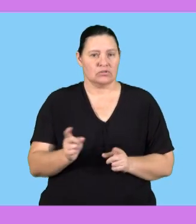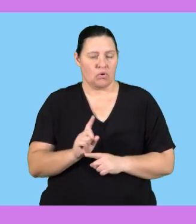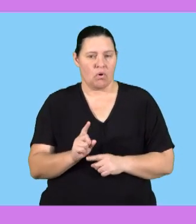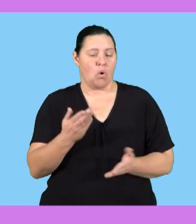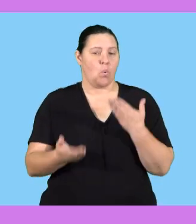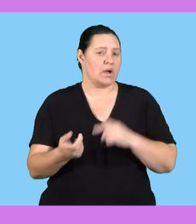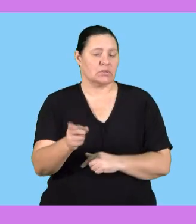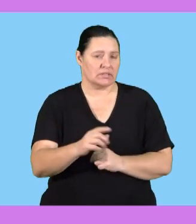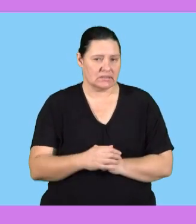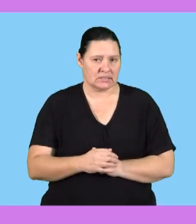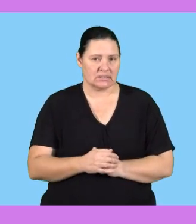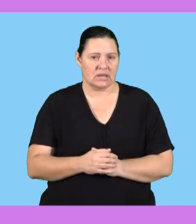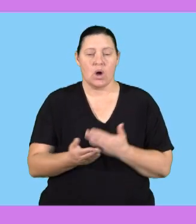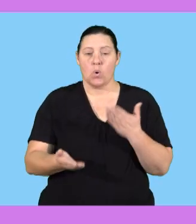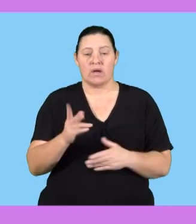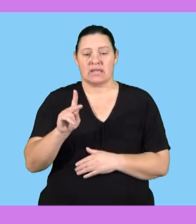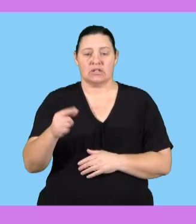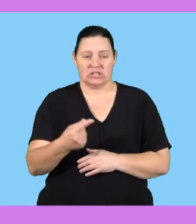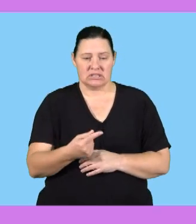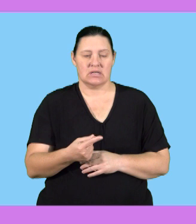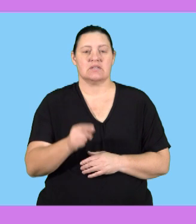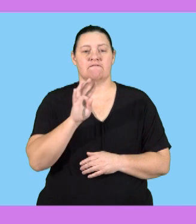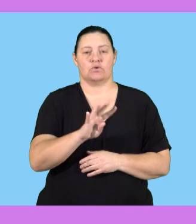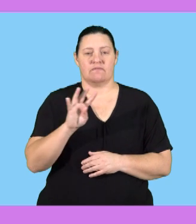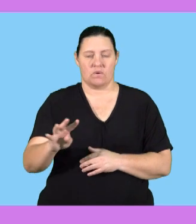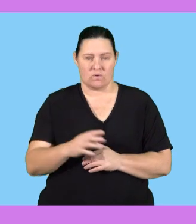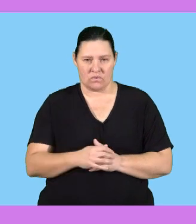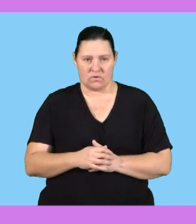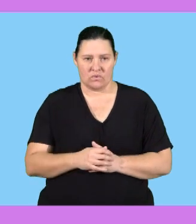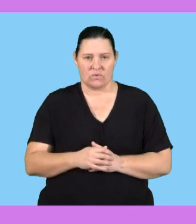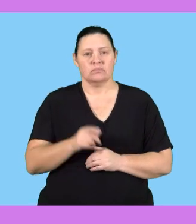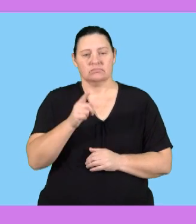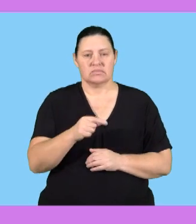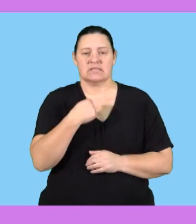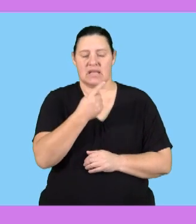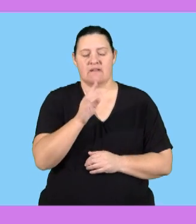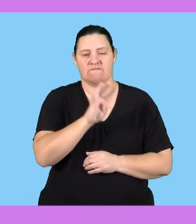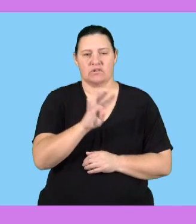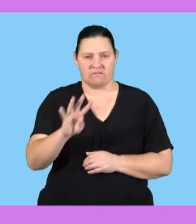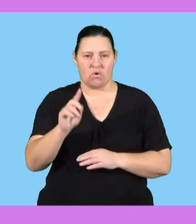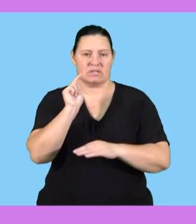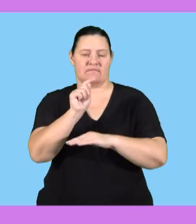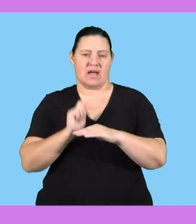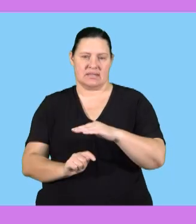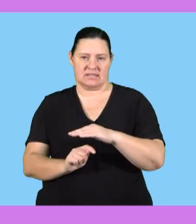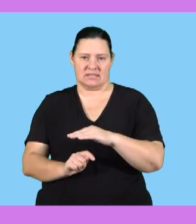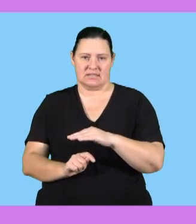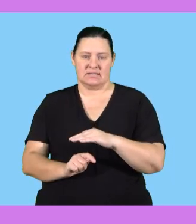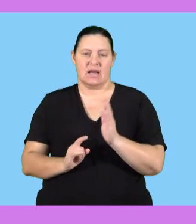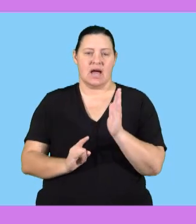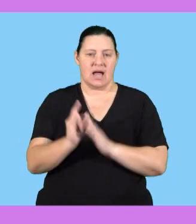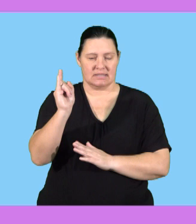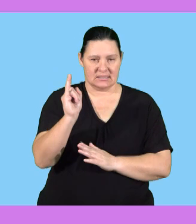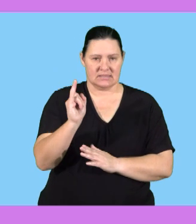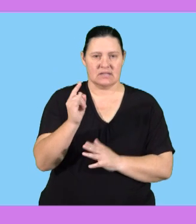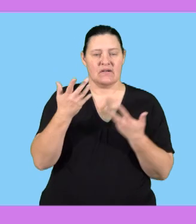so what is my weight? Weight in kilograms is given here is 44. So therefore I'm going to say 44 divided by, my